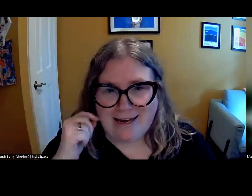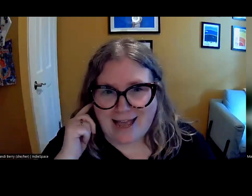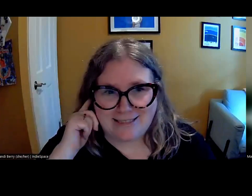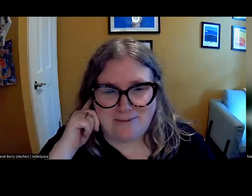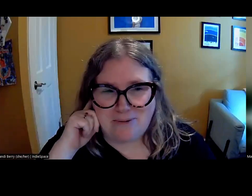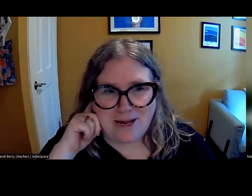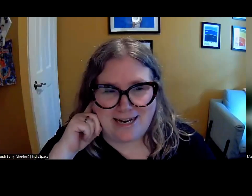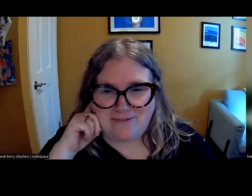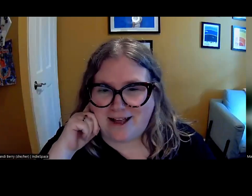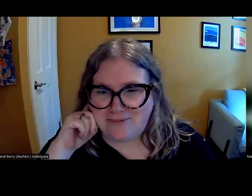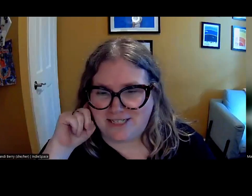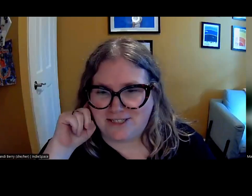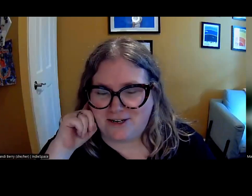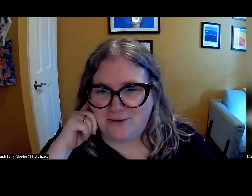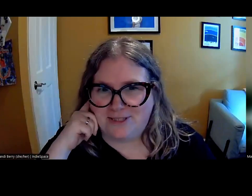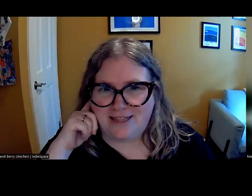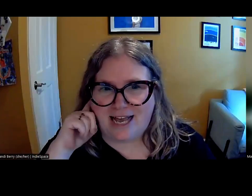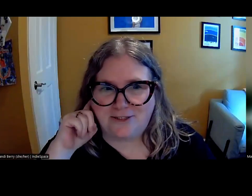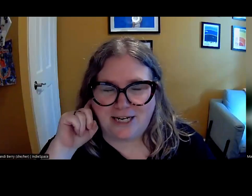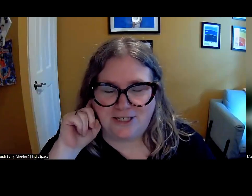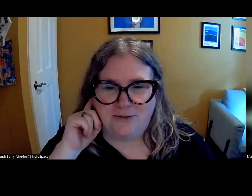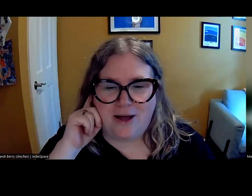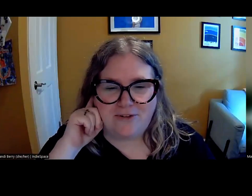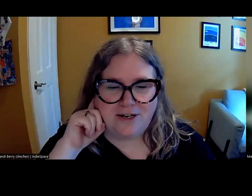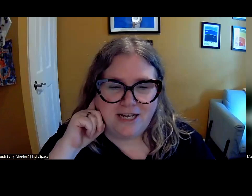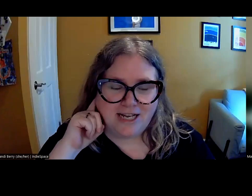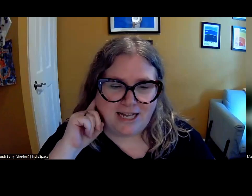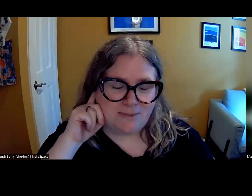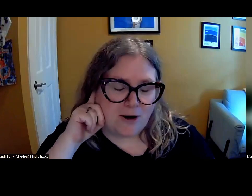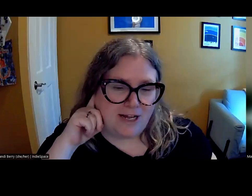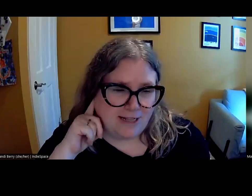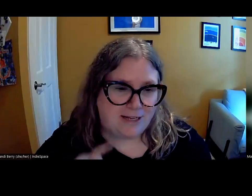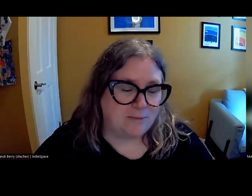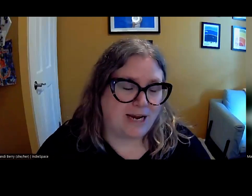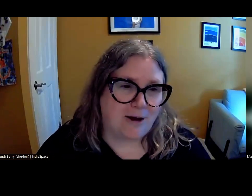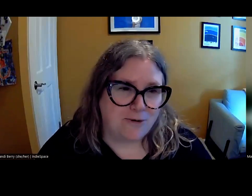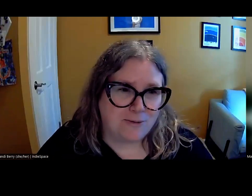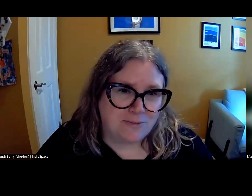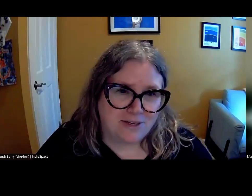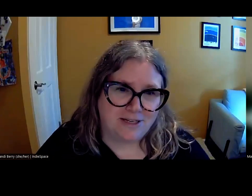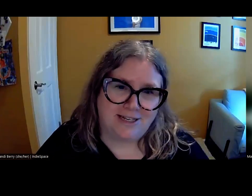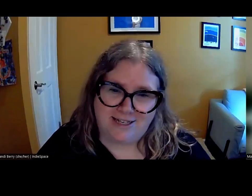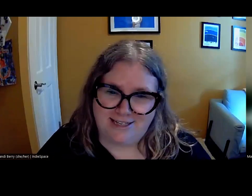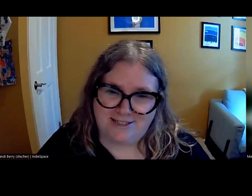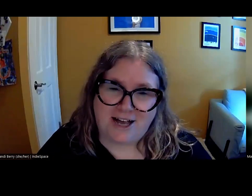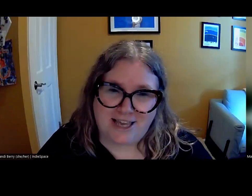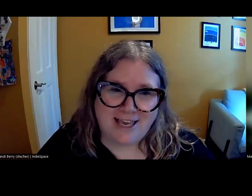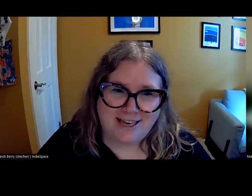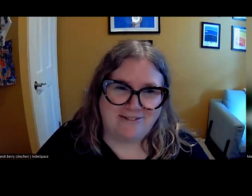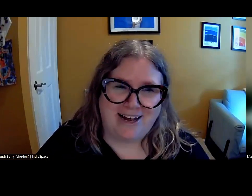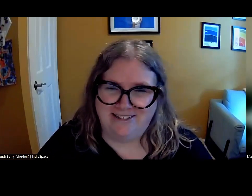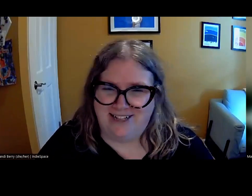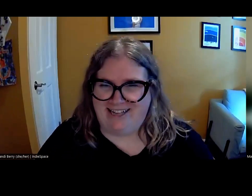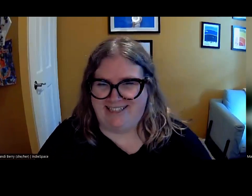back in at some point if the conversation goes in that direction. Whoever gets Mara in the breakout room,